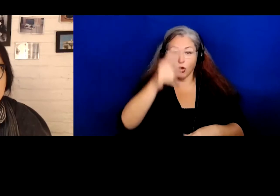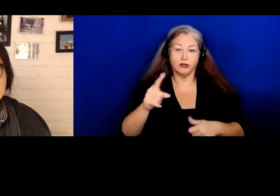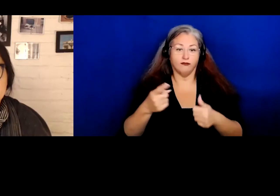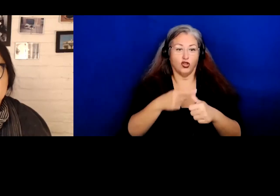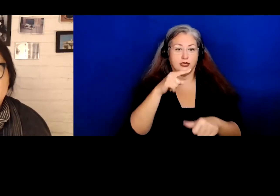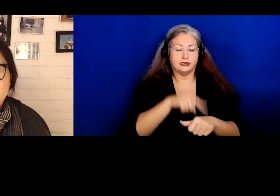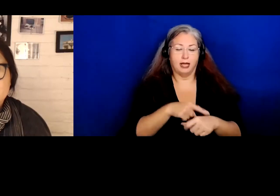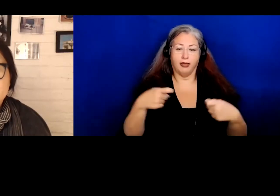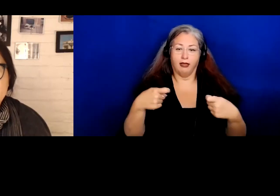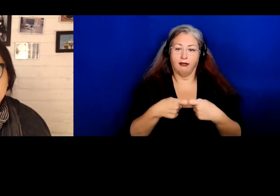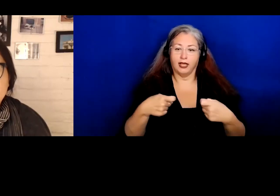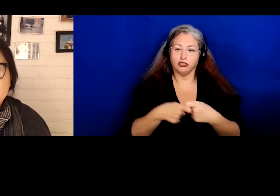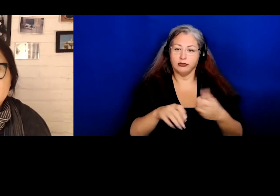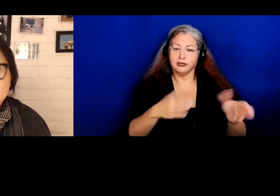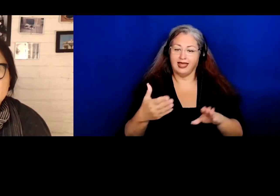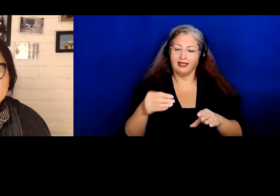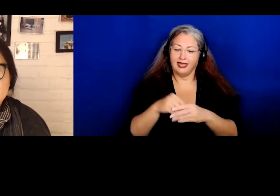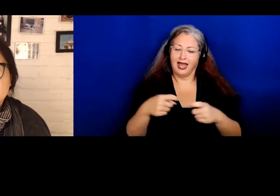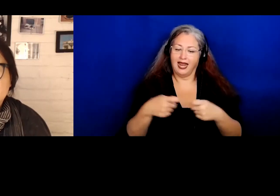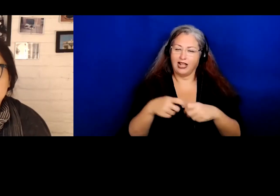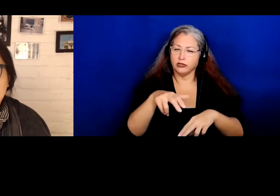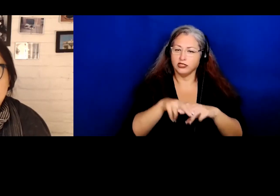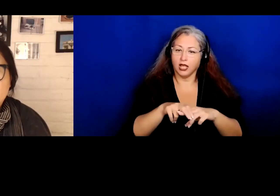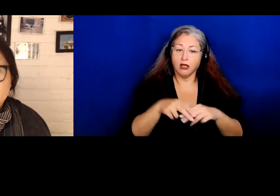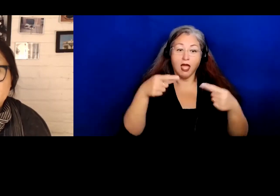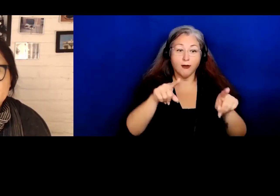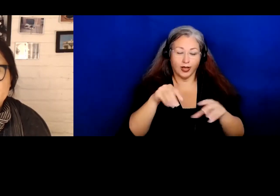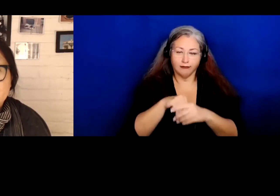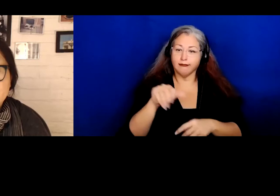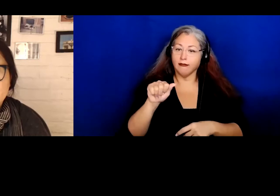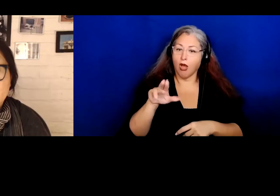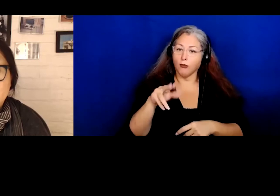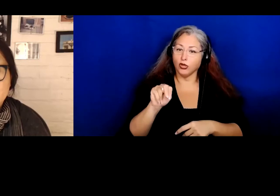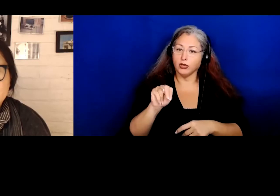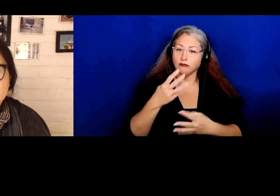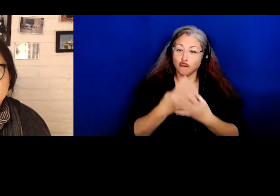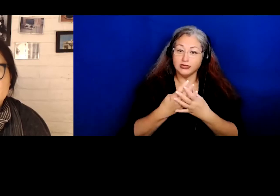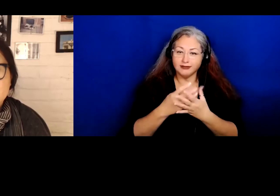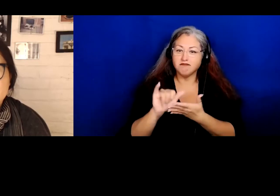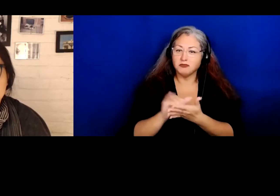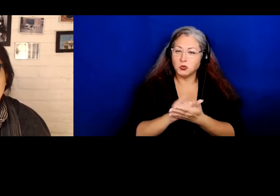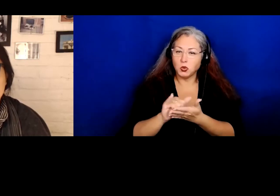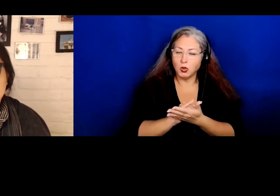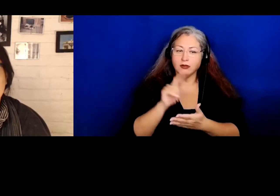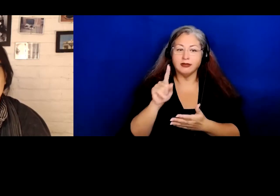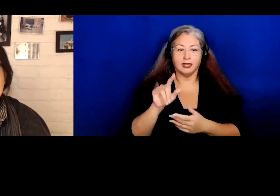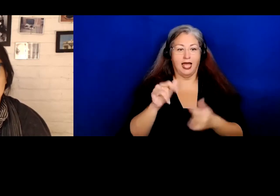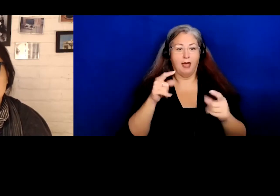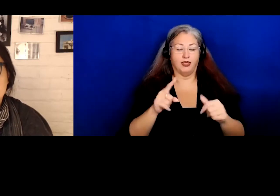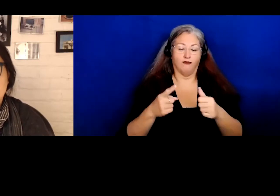executed by electric chair. The execution took place at Auburn Prison in New York, which is also the first